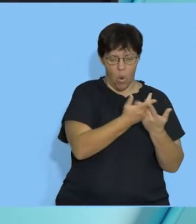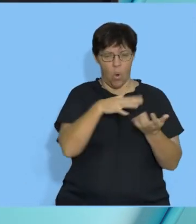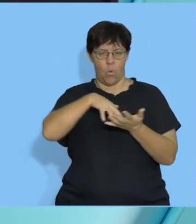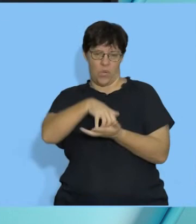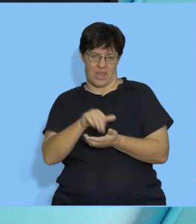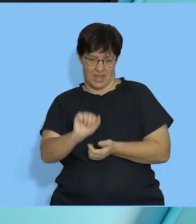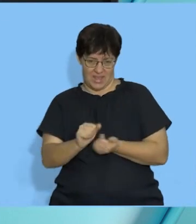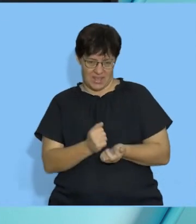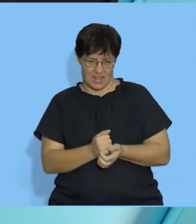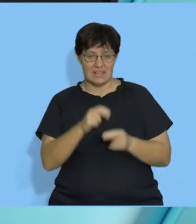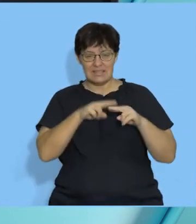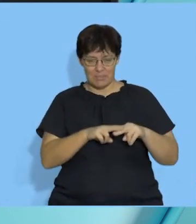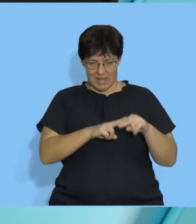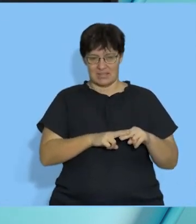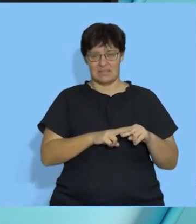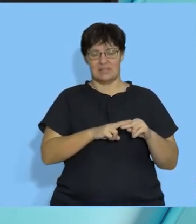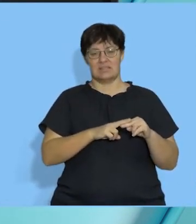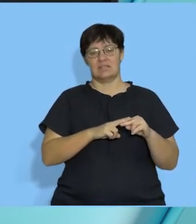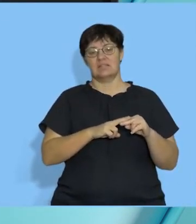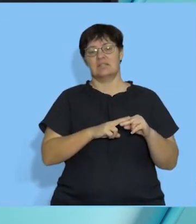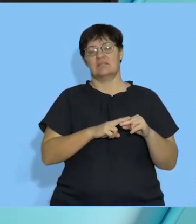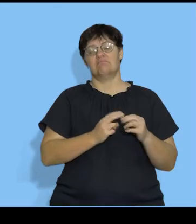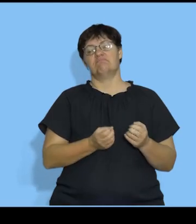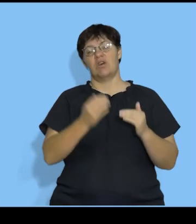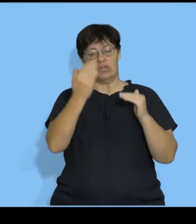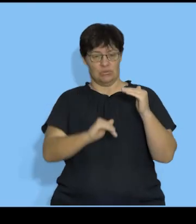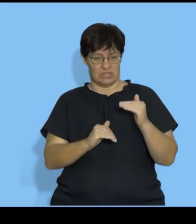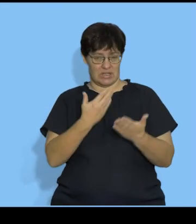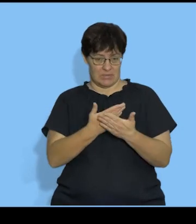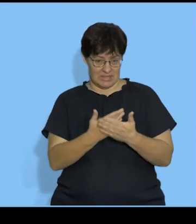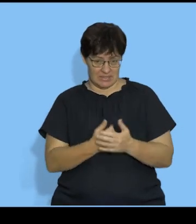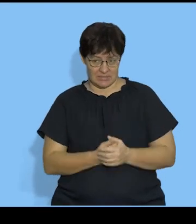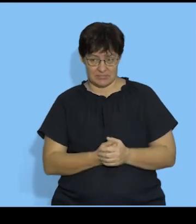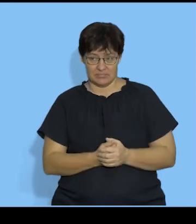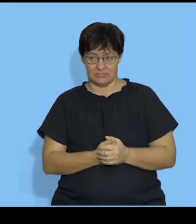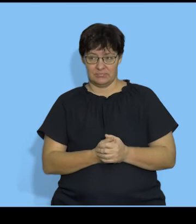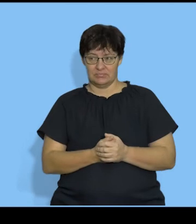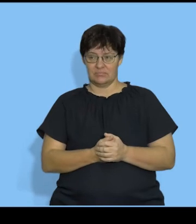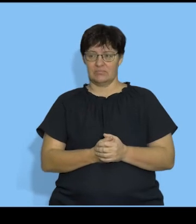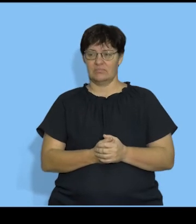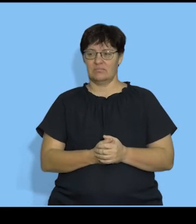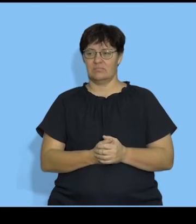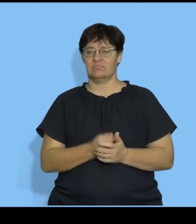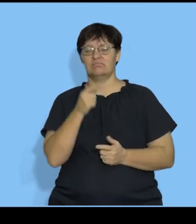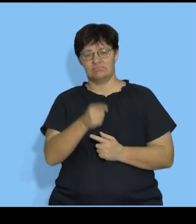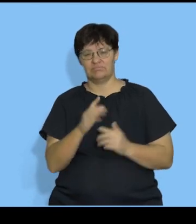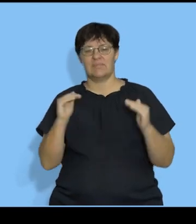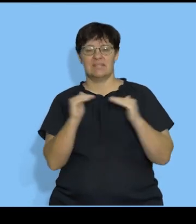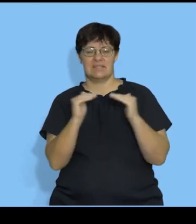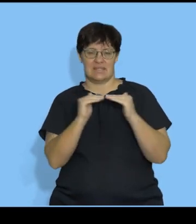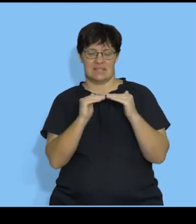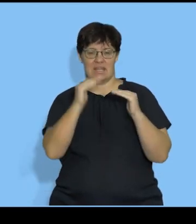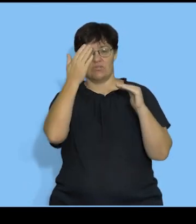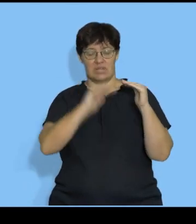their reducing ability. Right. So this is the table of the standard